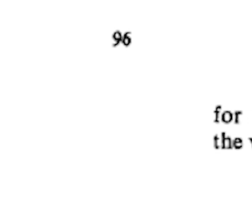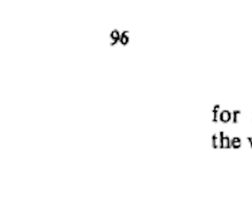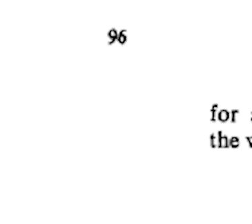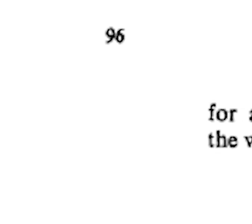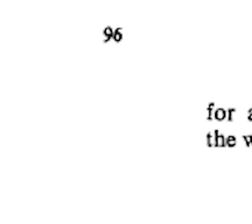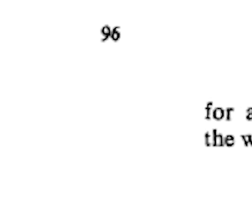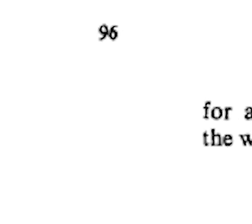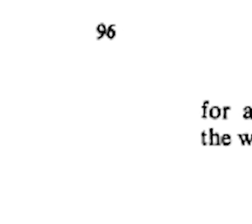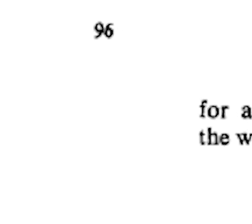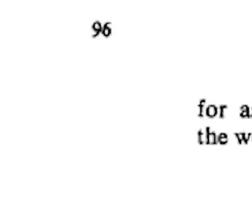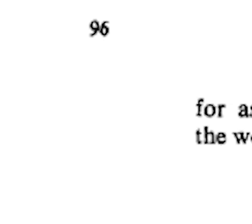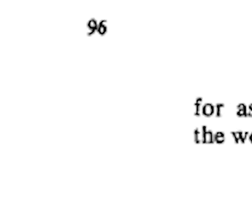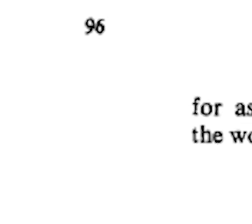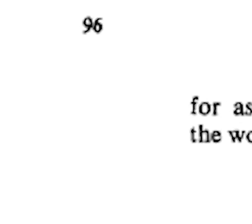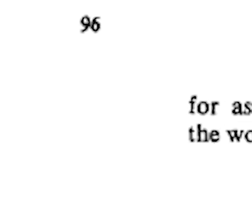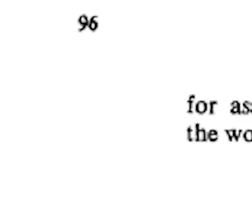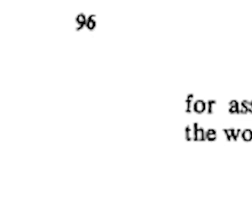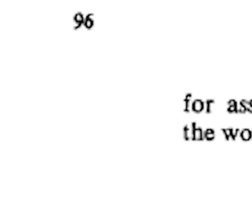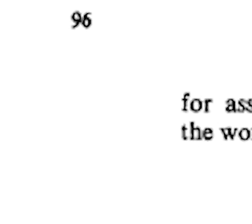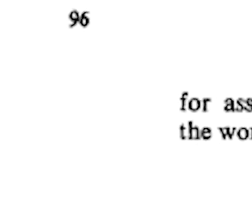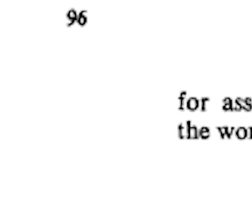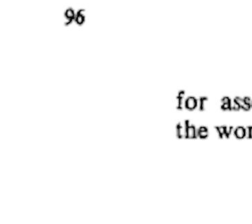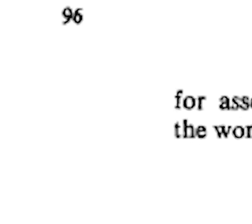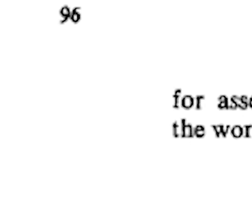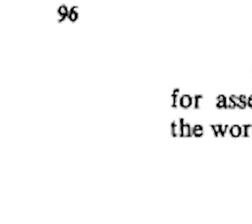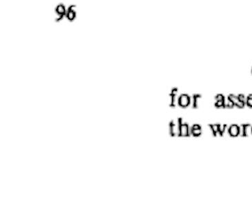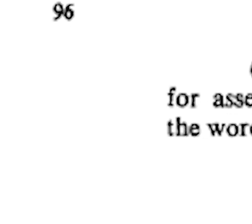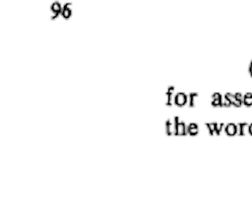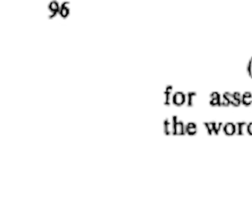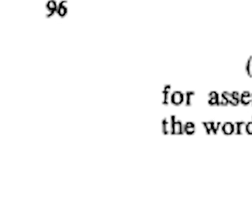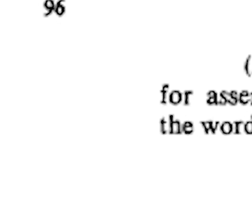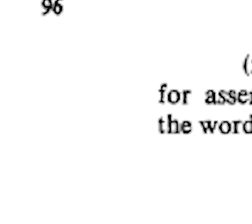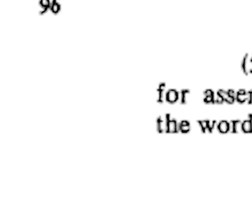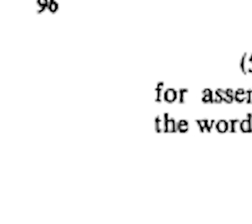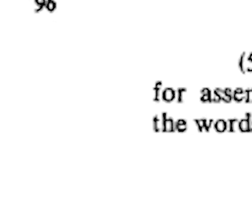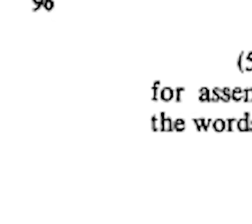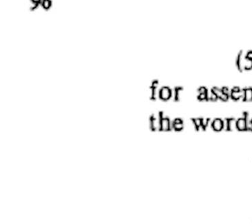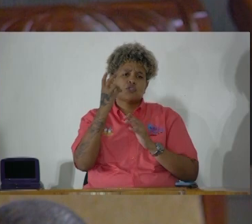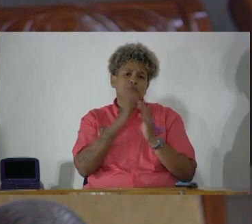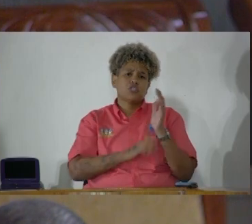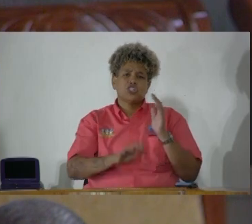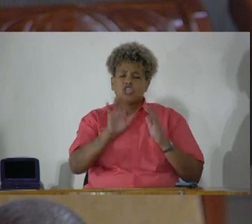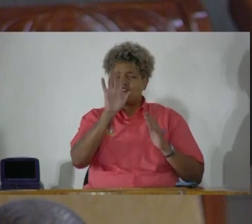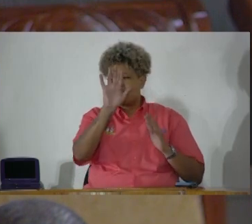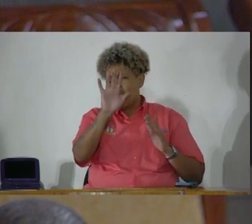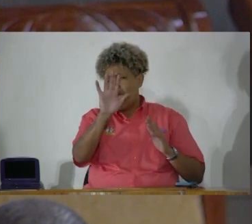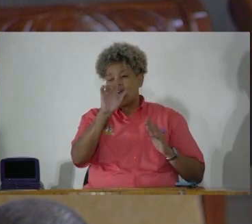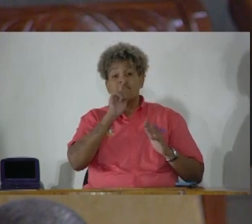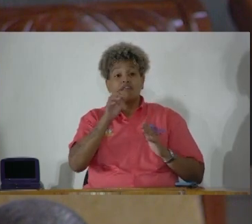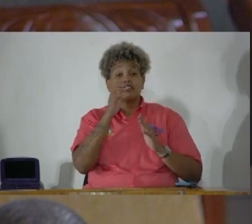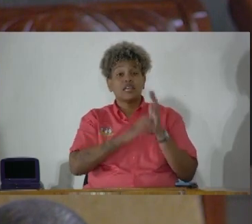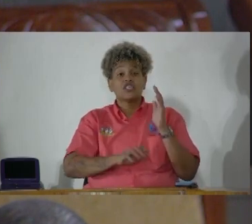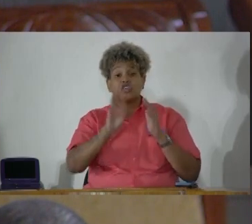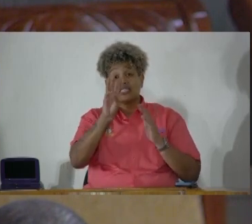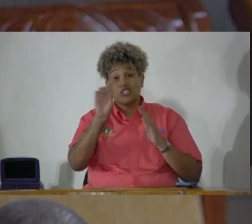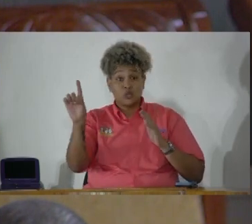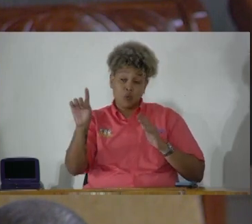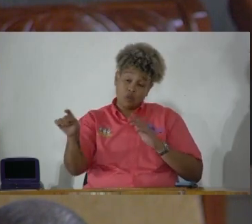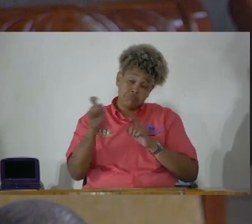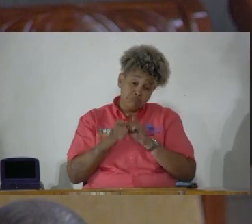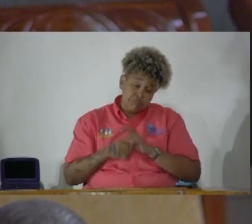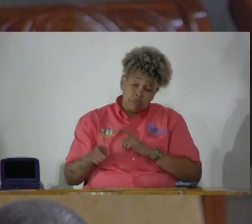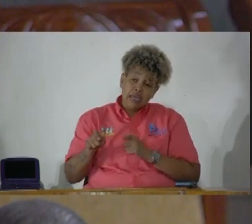be. Subclause D provides for the amendment of subsection 5 of Section 61